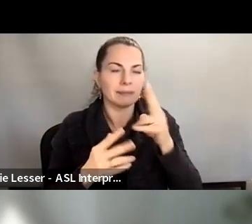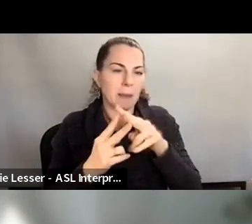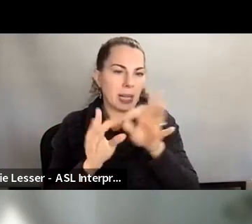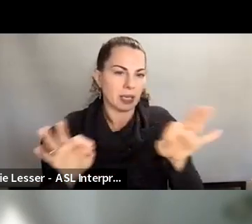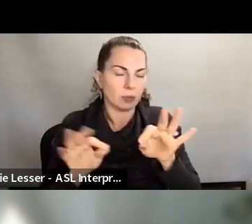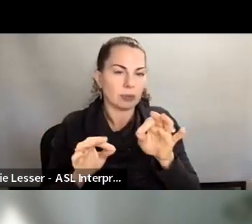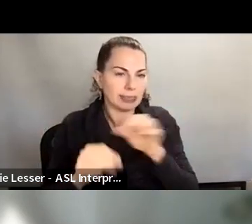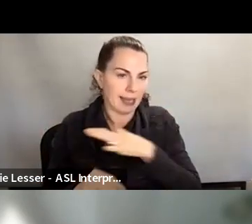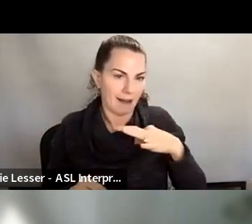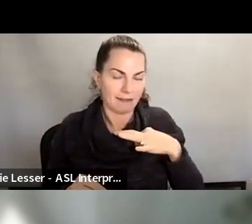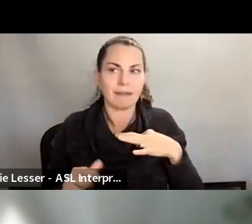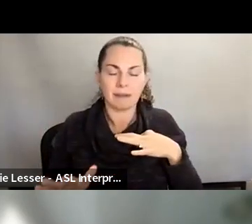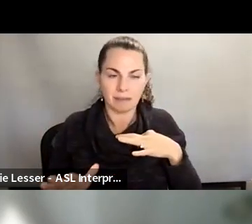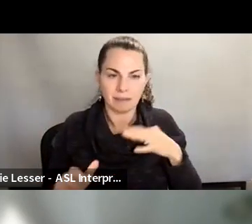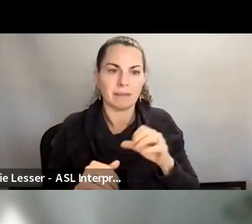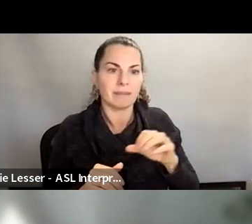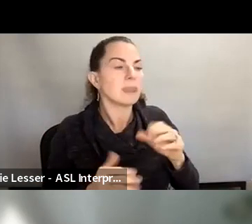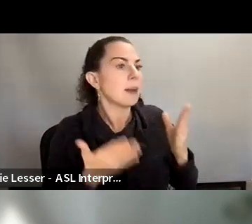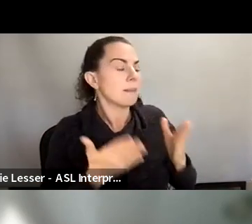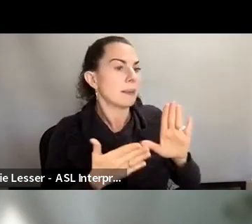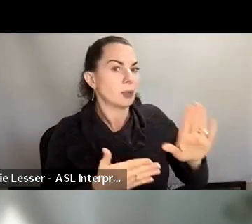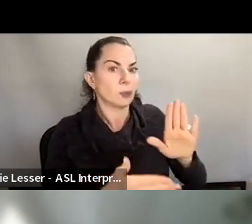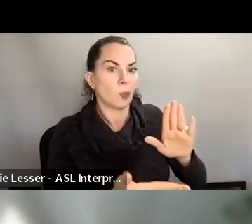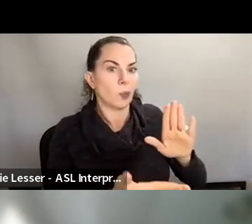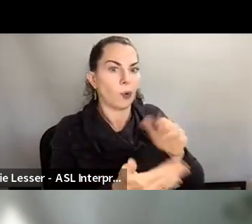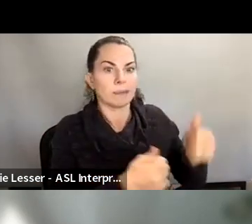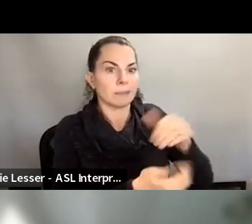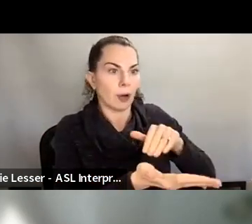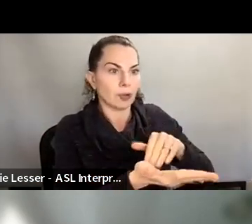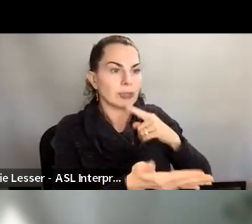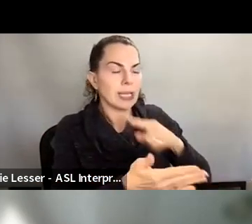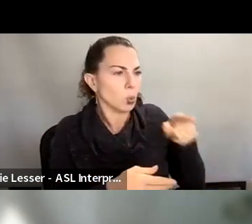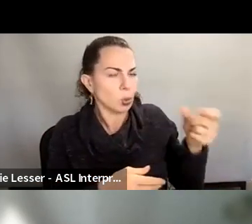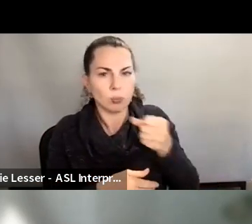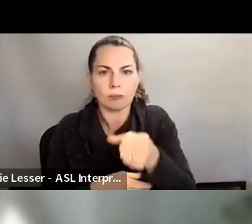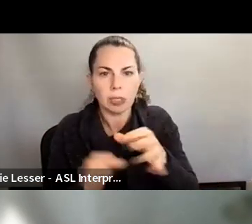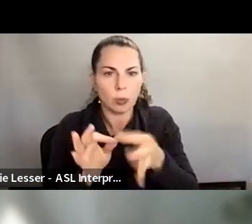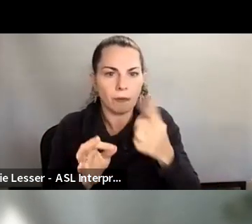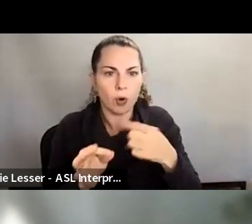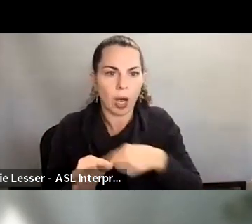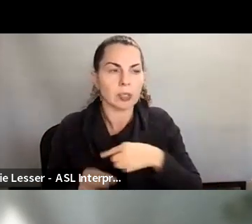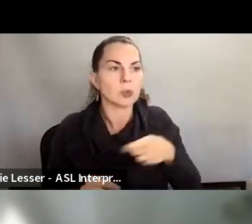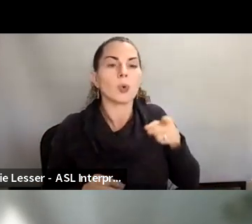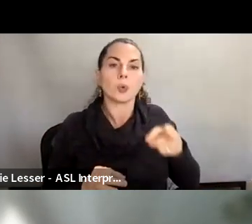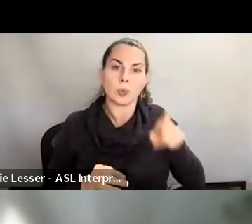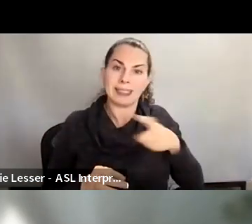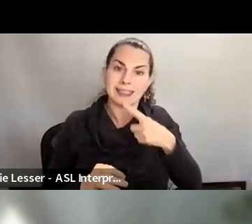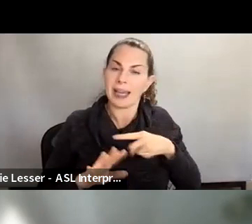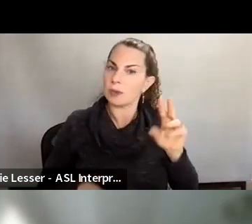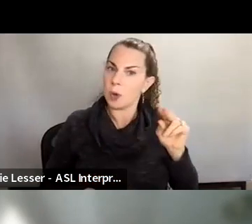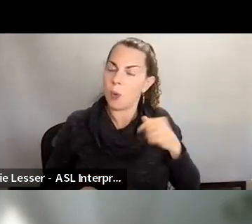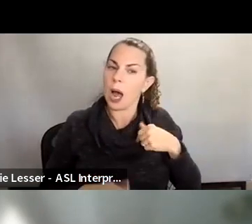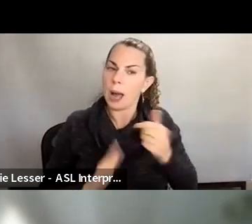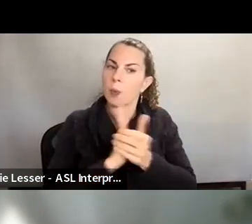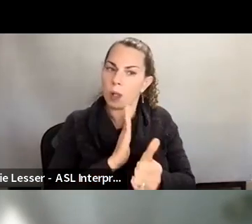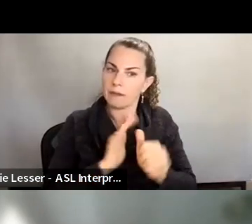attending is telling you, well, you interpret for us. And you're supposed to say, no, I am qualified to